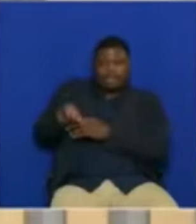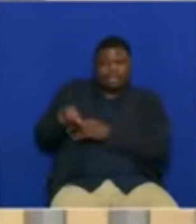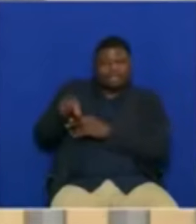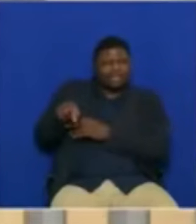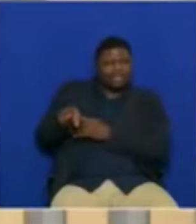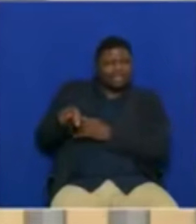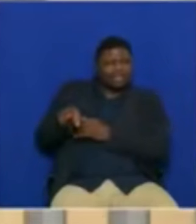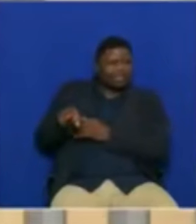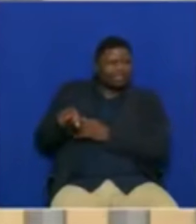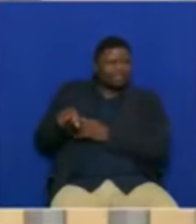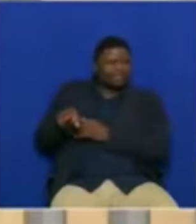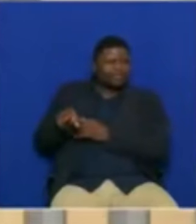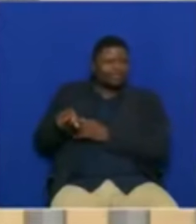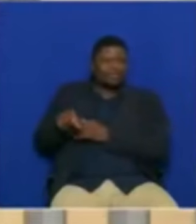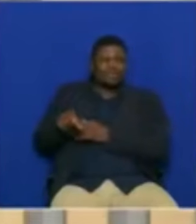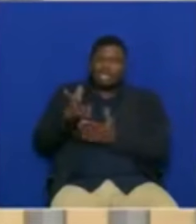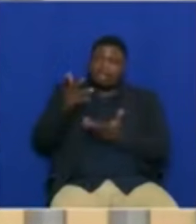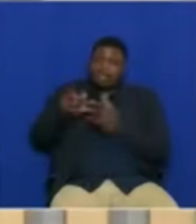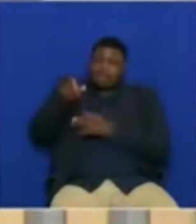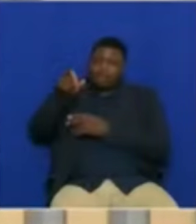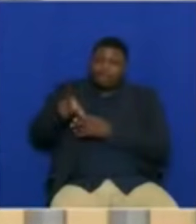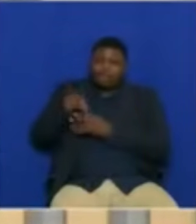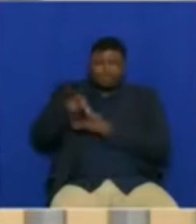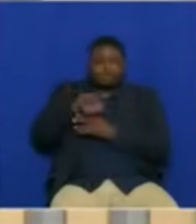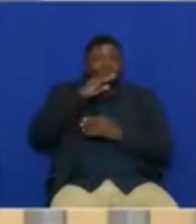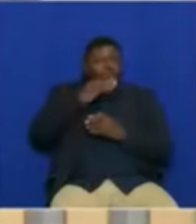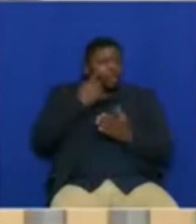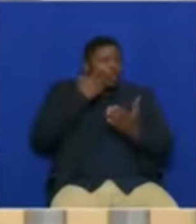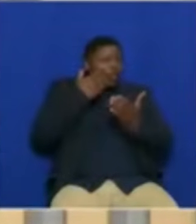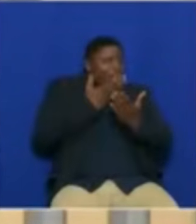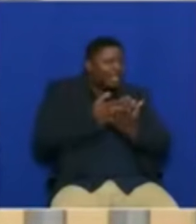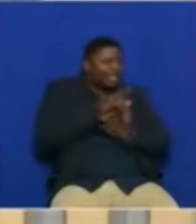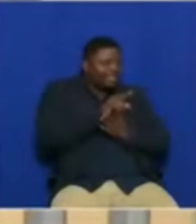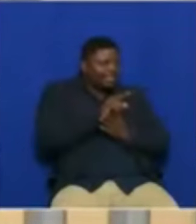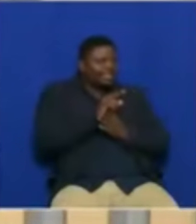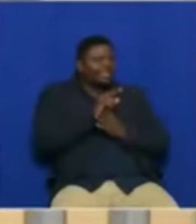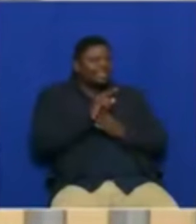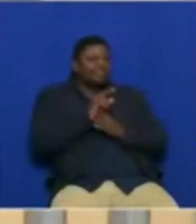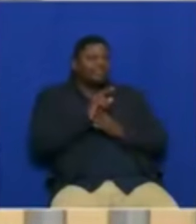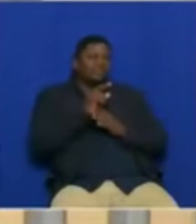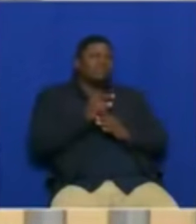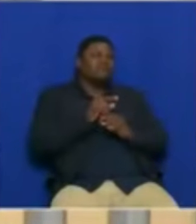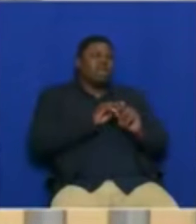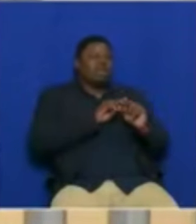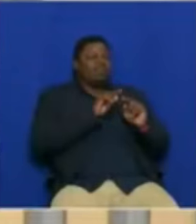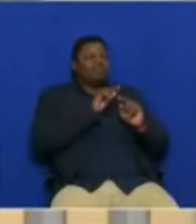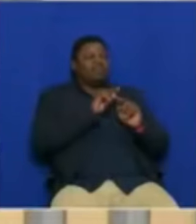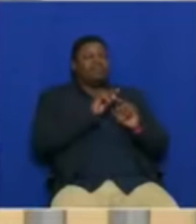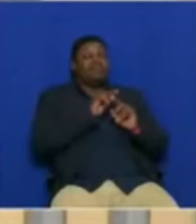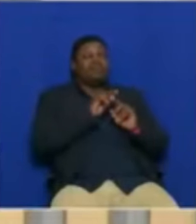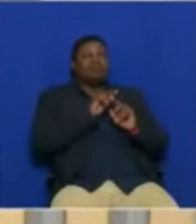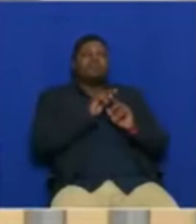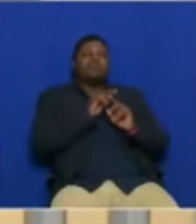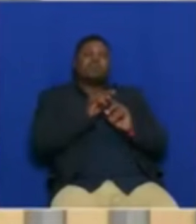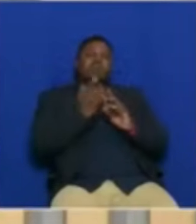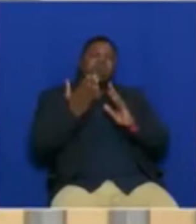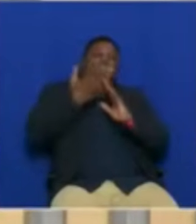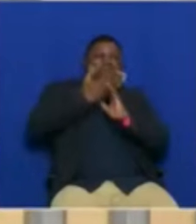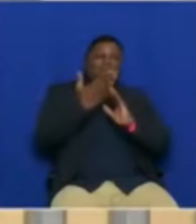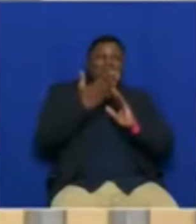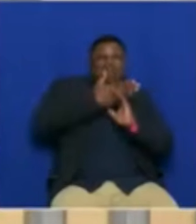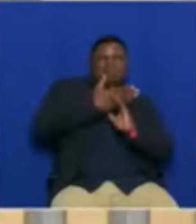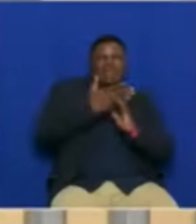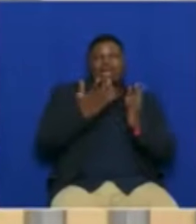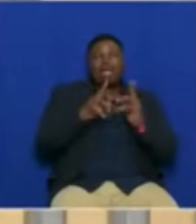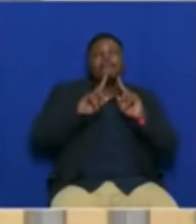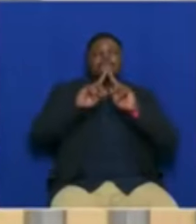intimidate witnesses, etc., etc. But the basic thing is what I'm saying. First of all, there's no policy that says this